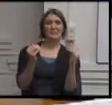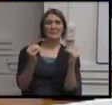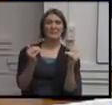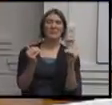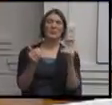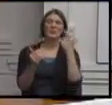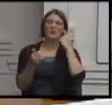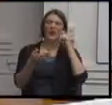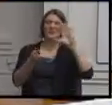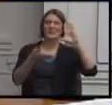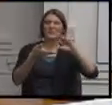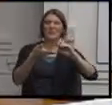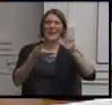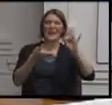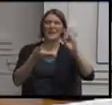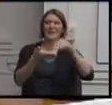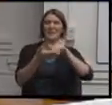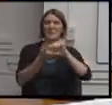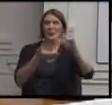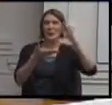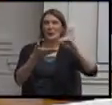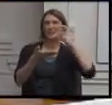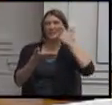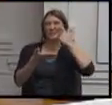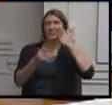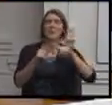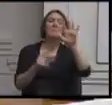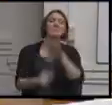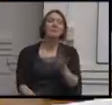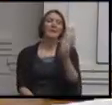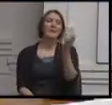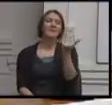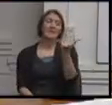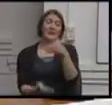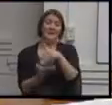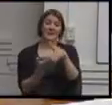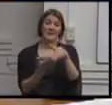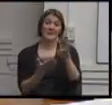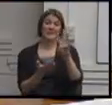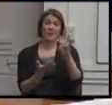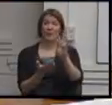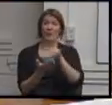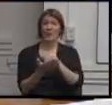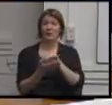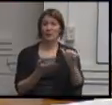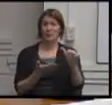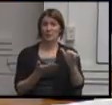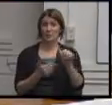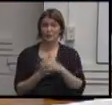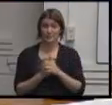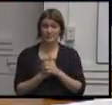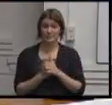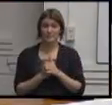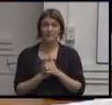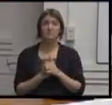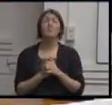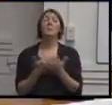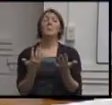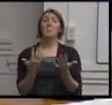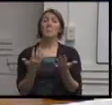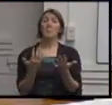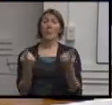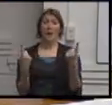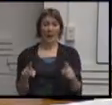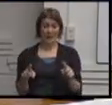less in the budget itself. And essentially, what we've been working off